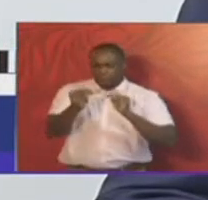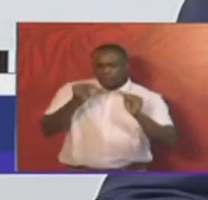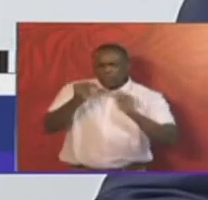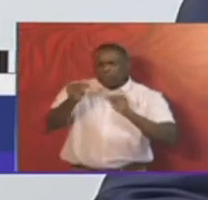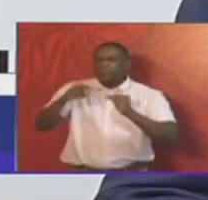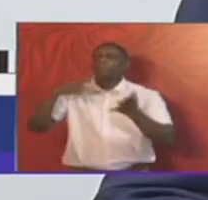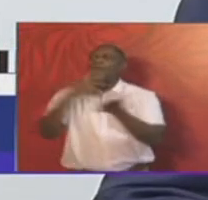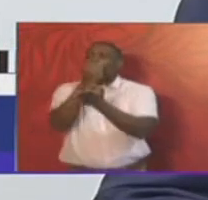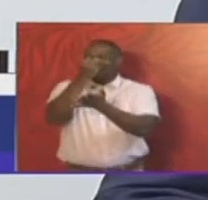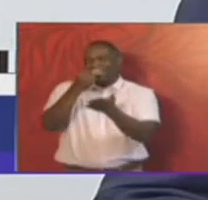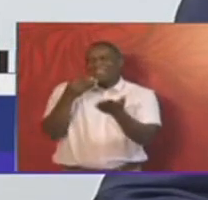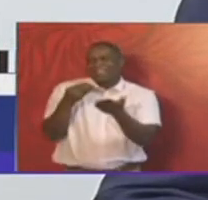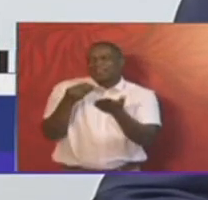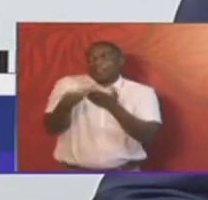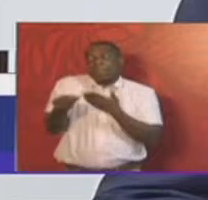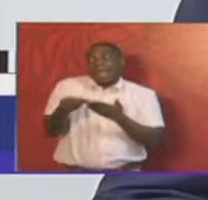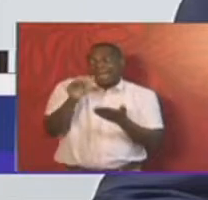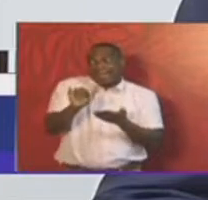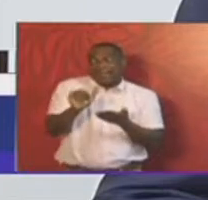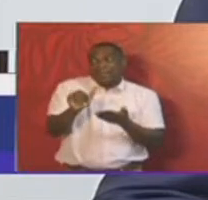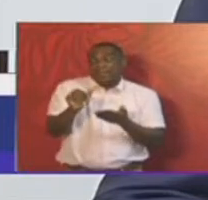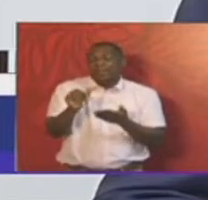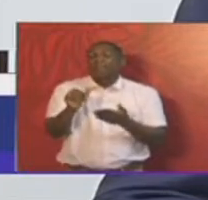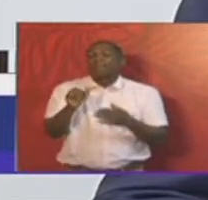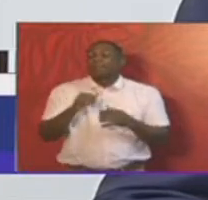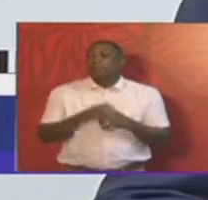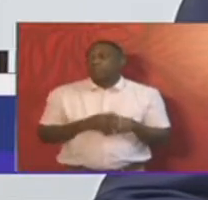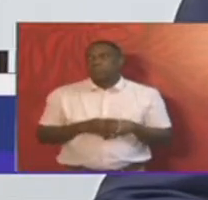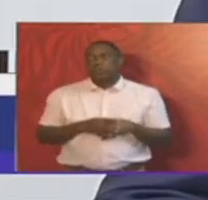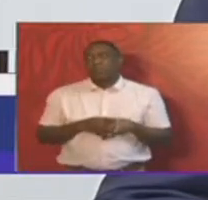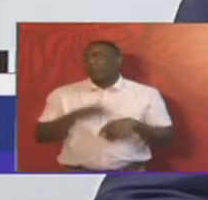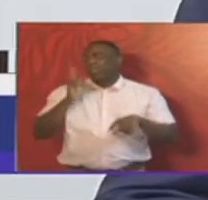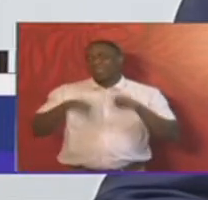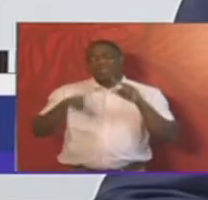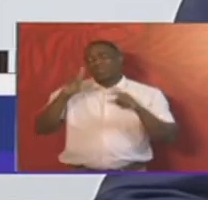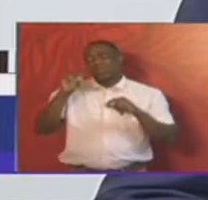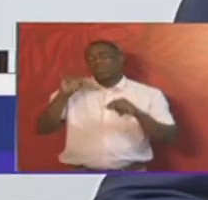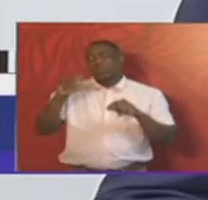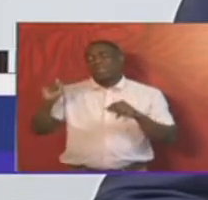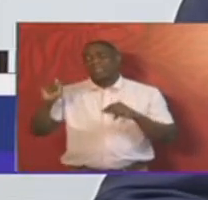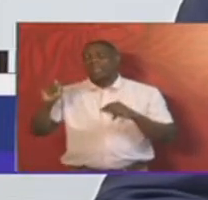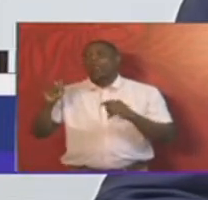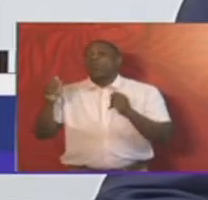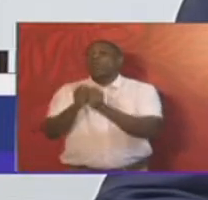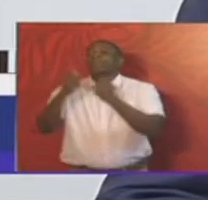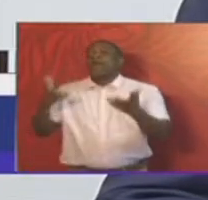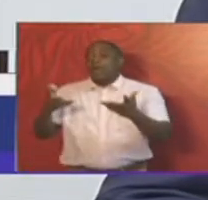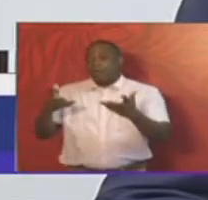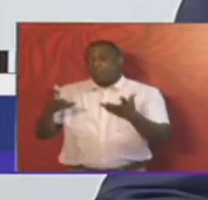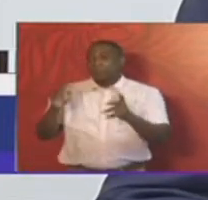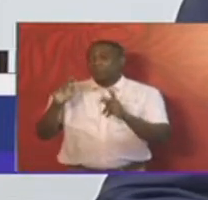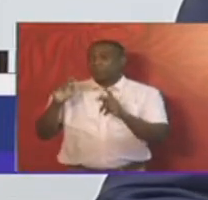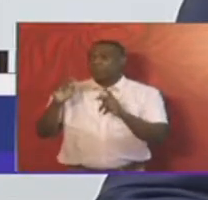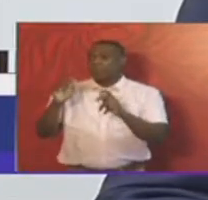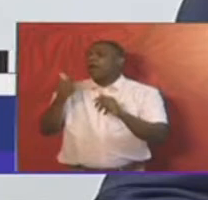charge. We could not have done this at the Ministry of Health without the full cooperation of sister ministries.